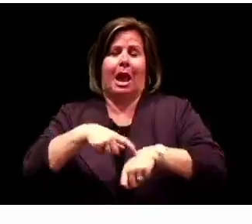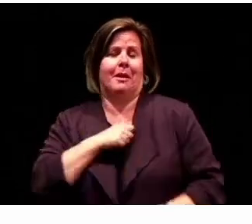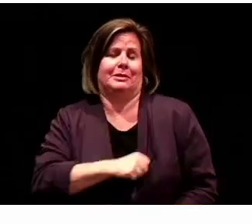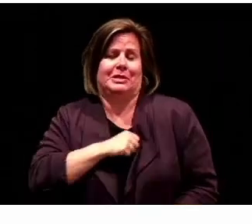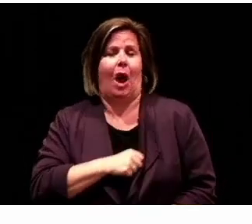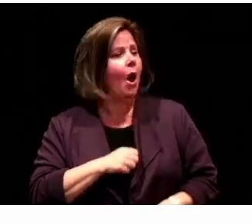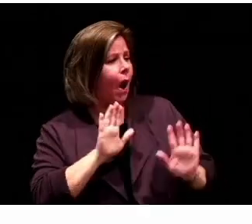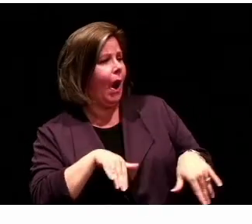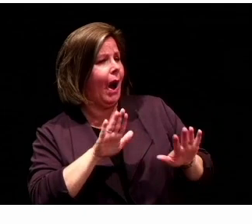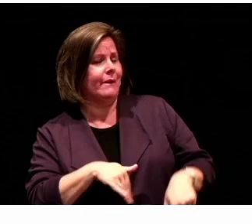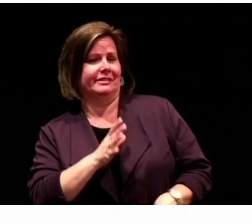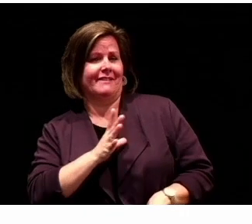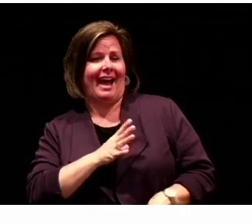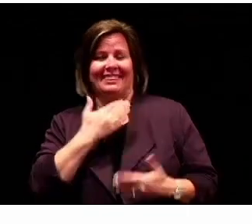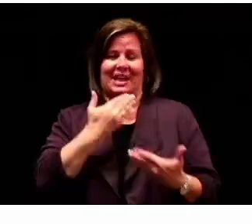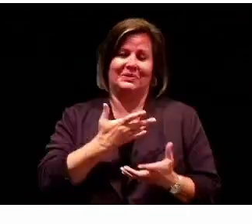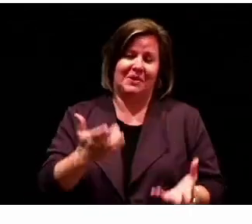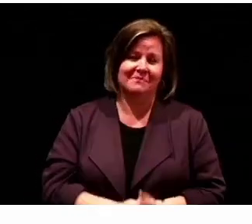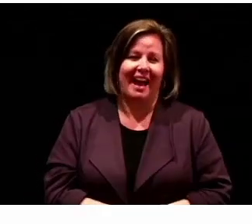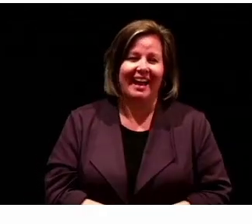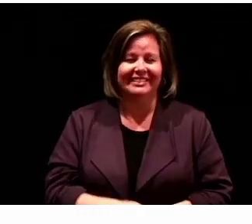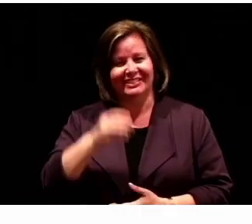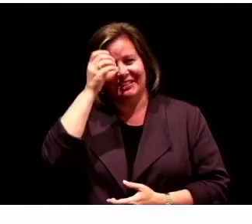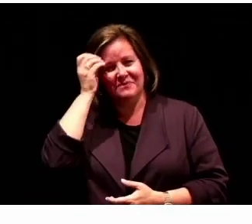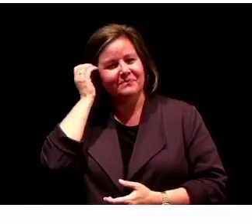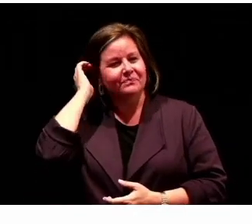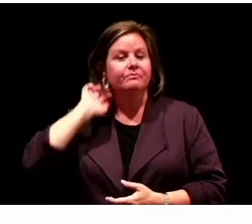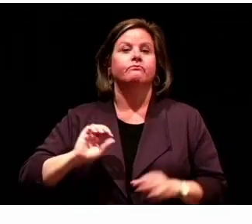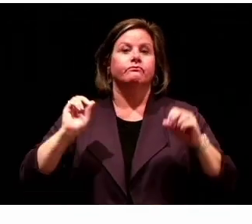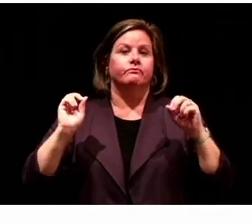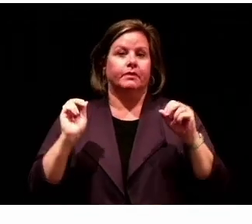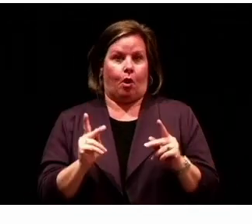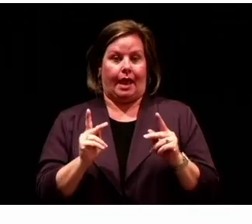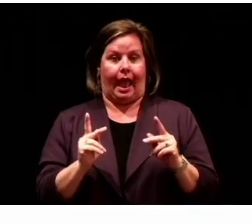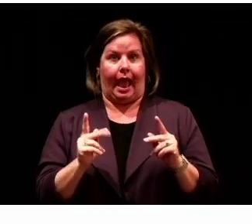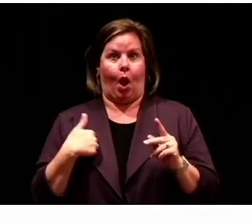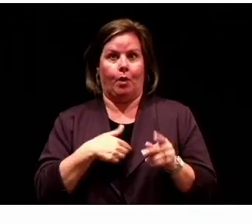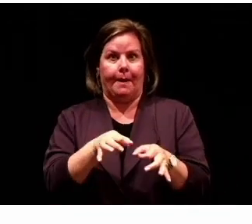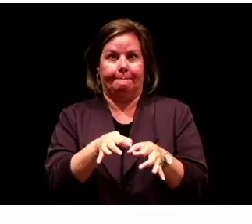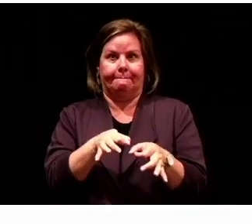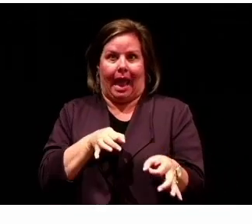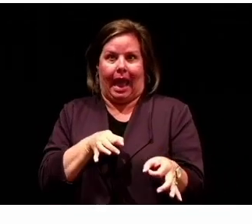And I guess my subtitle is obscuring that, but a fairly significant judgment.